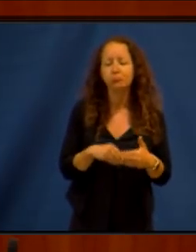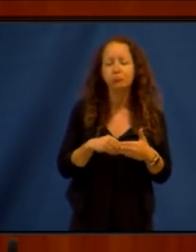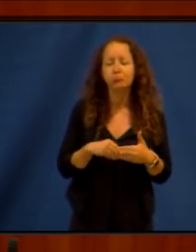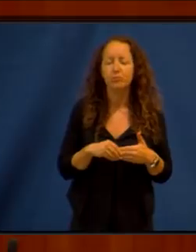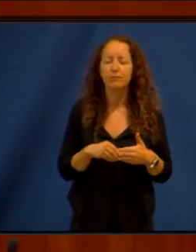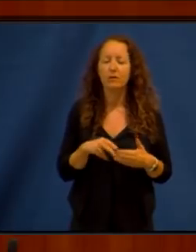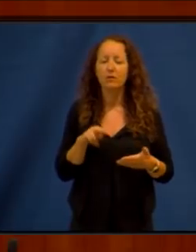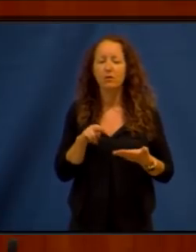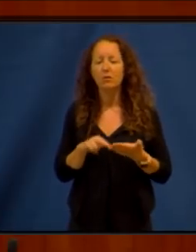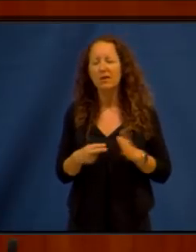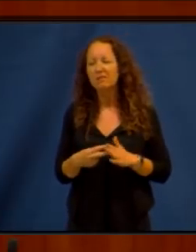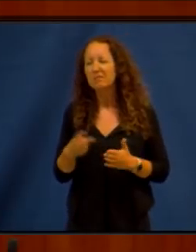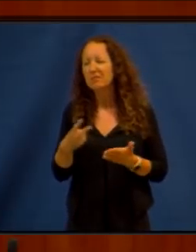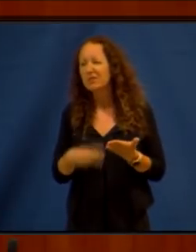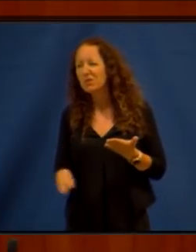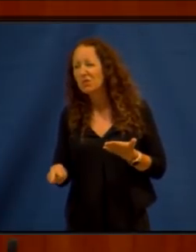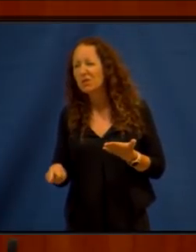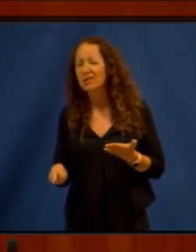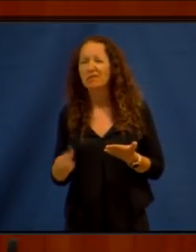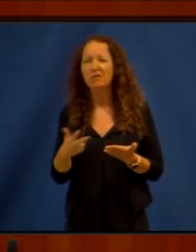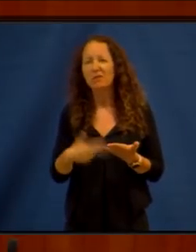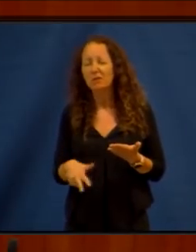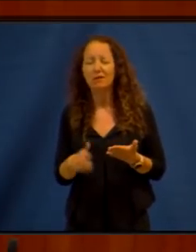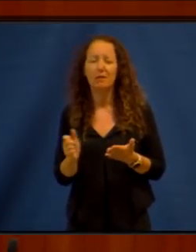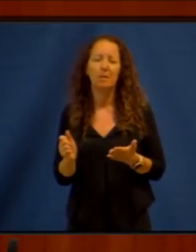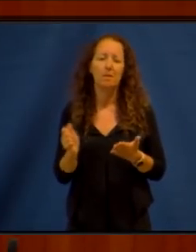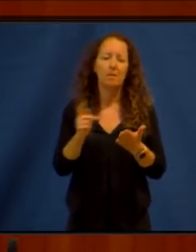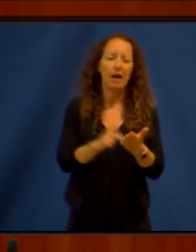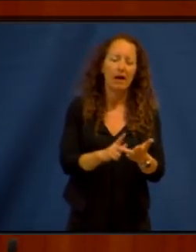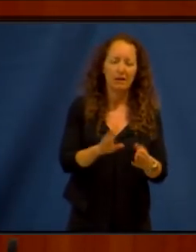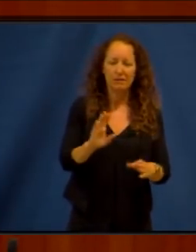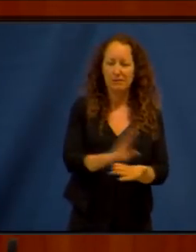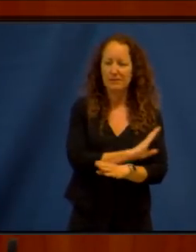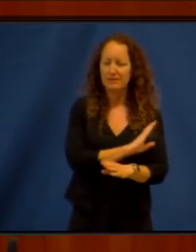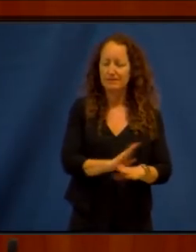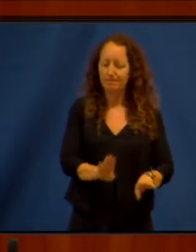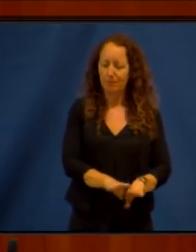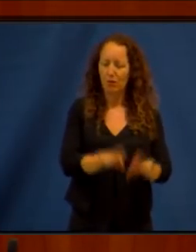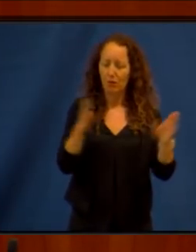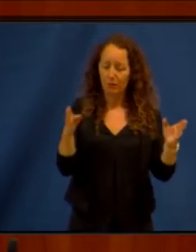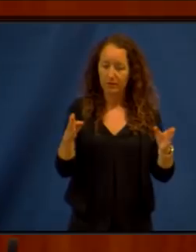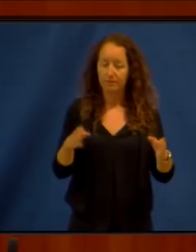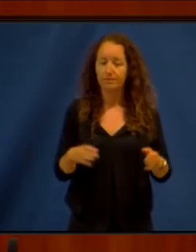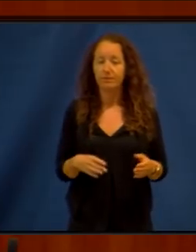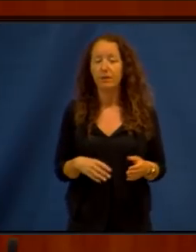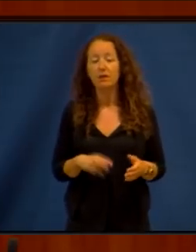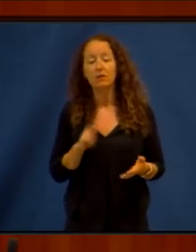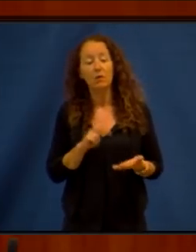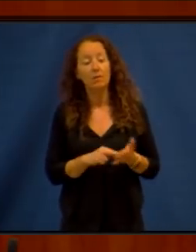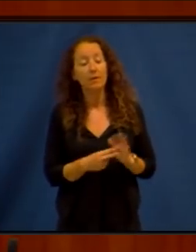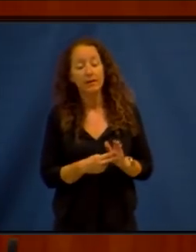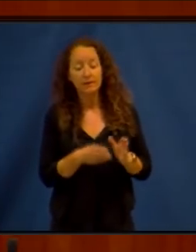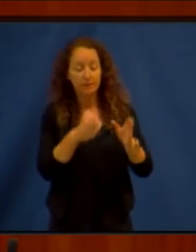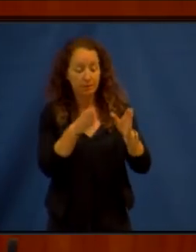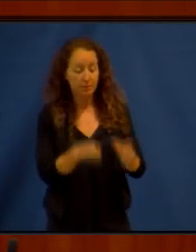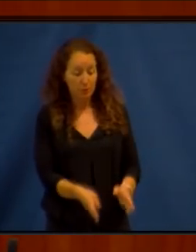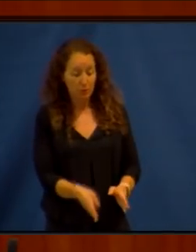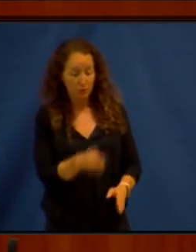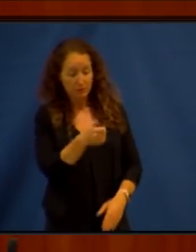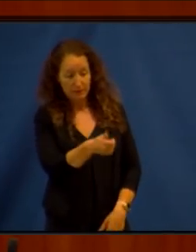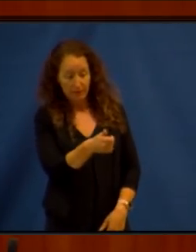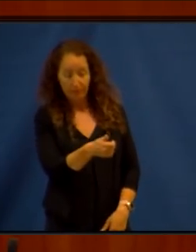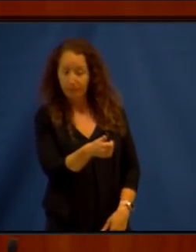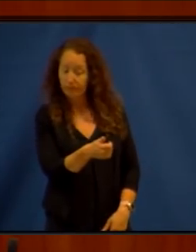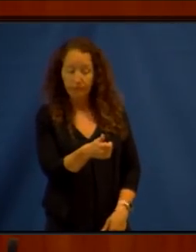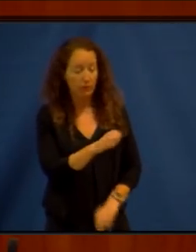these would be the only patients that would be tested that don't have symptoms. This is just to guarantee